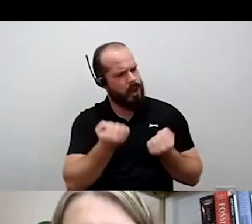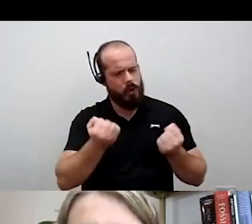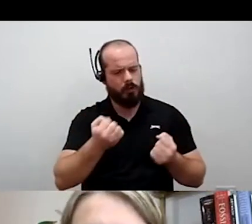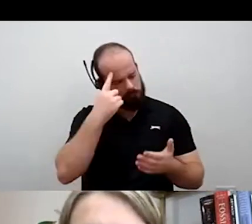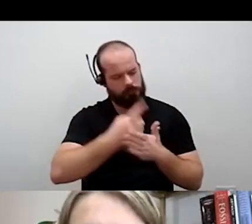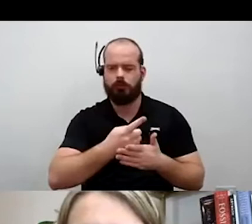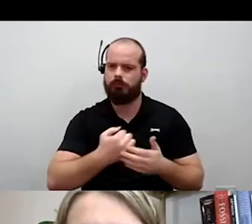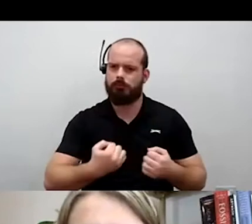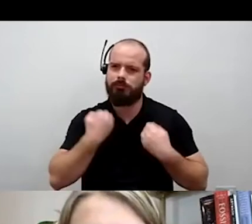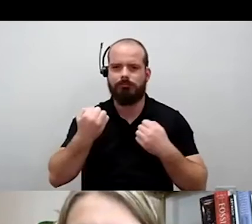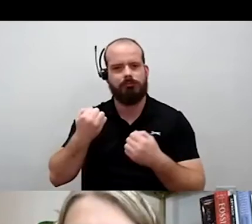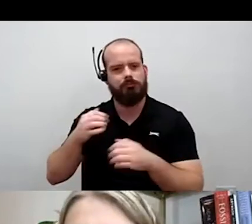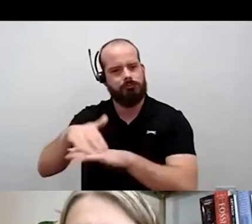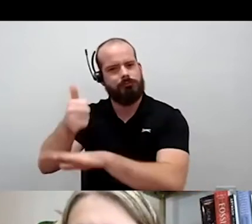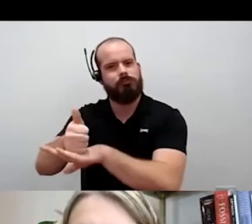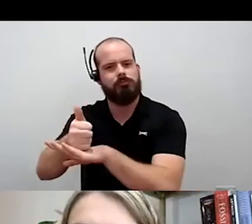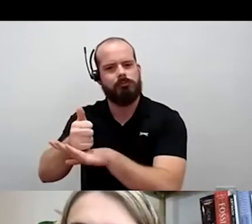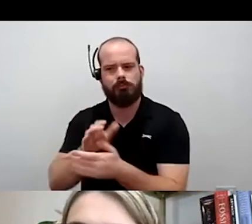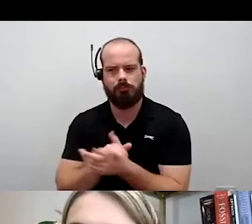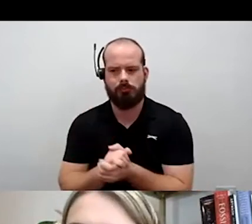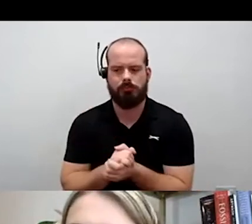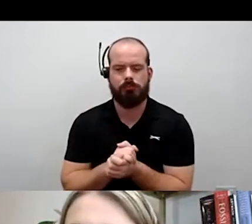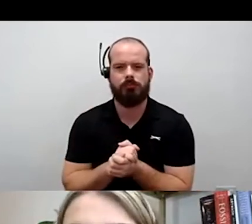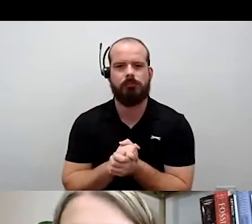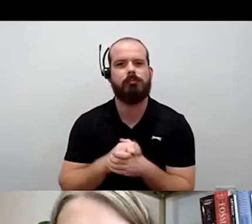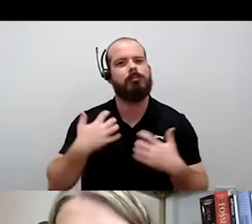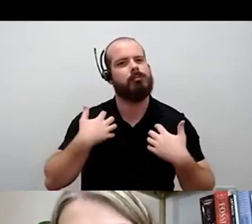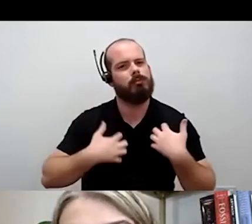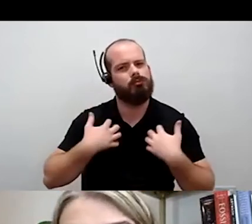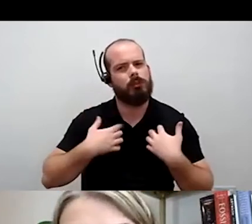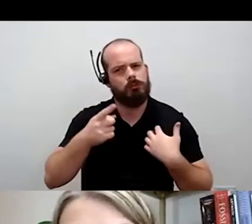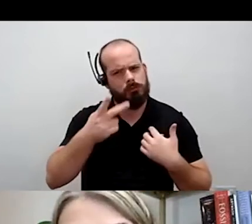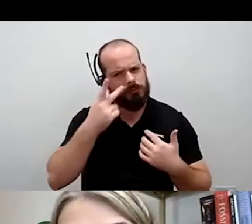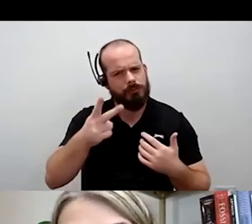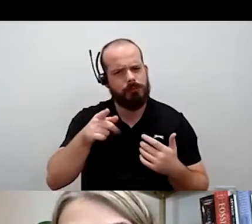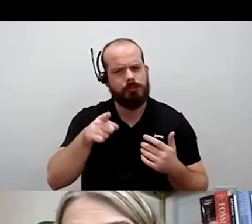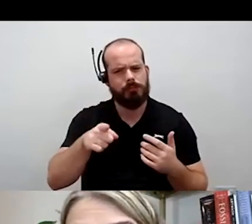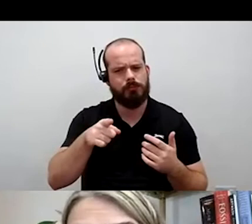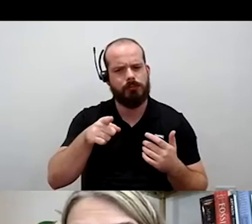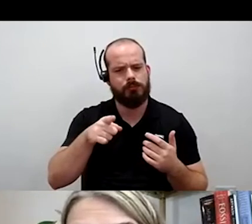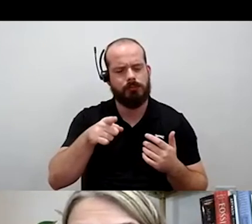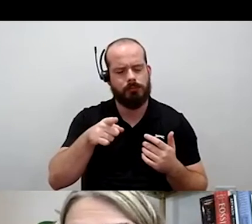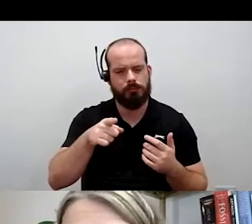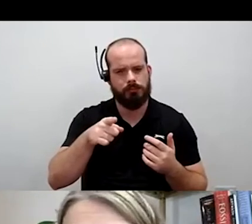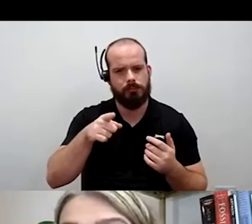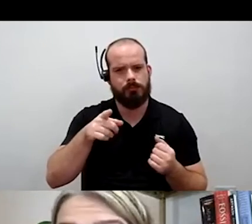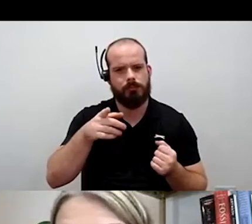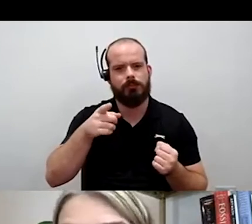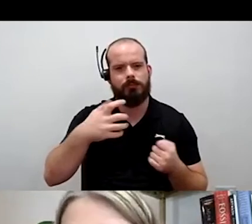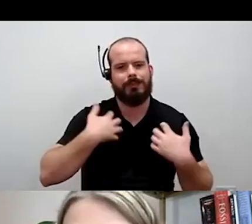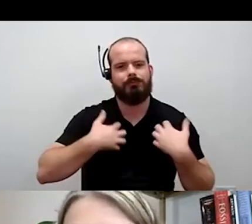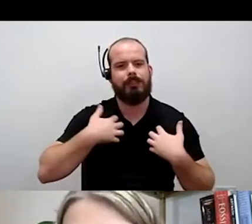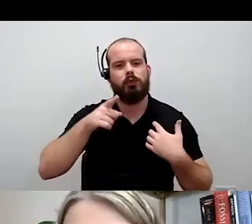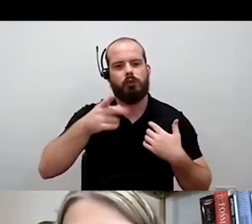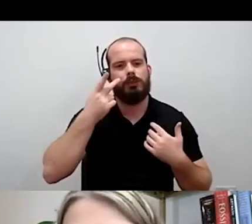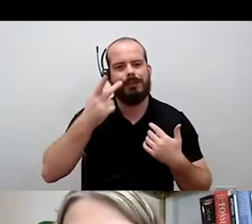in the 1920s. It's interesting what you say about there being a bit conservative in the US compared to some other, or those older ones